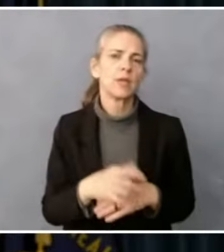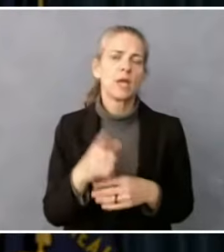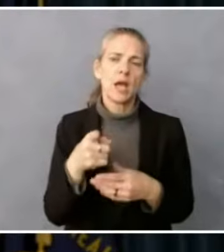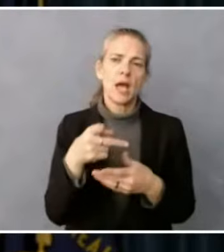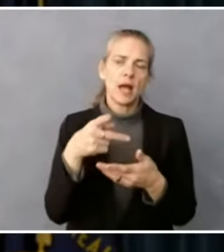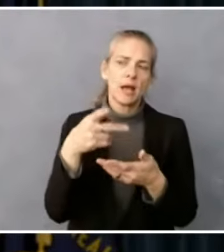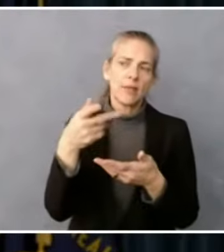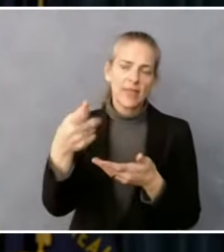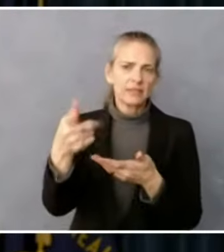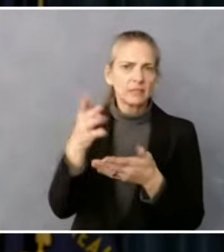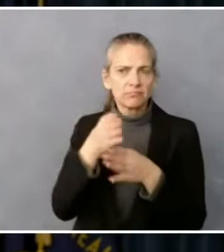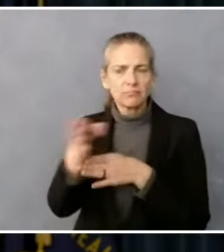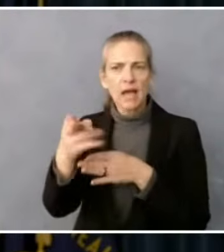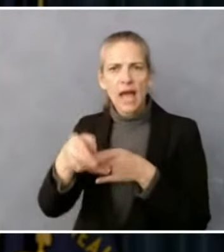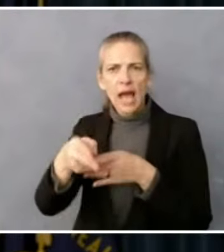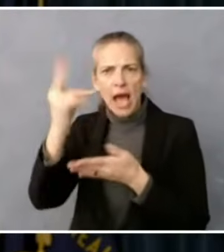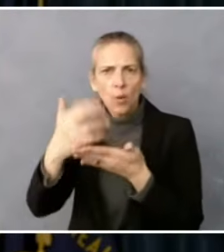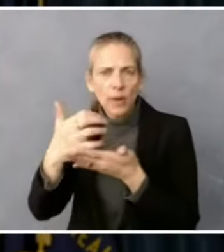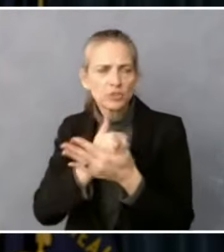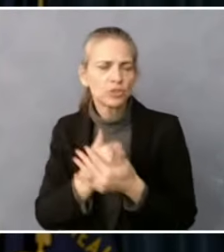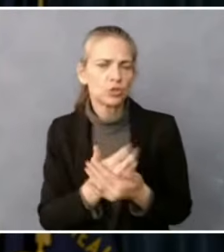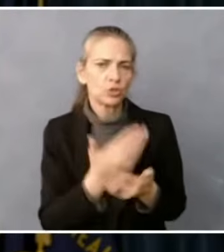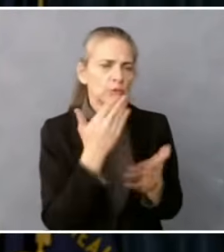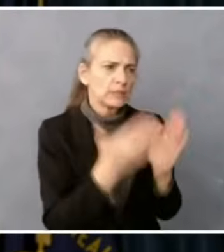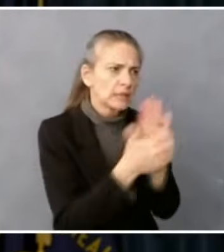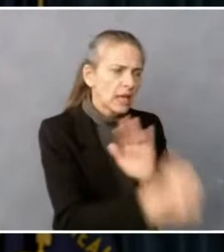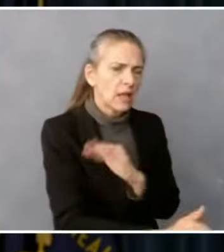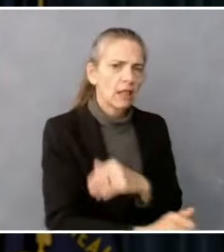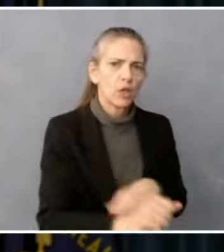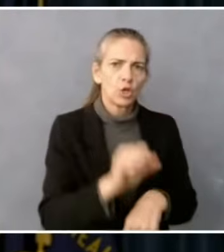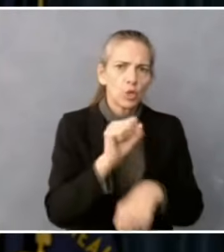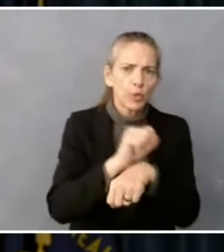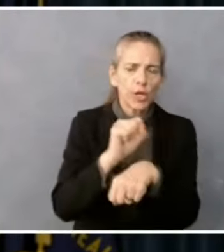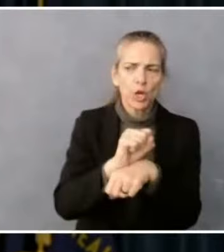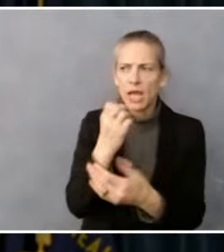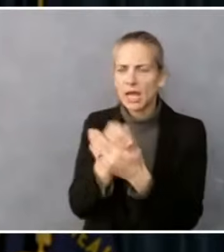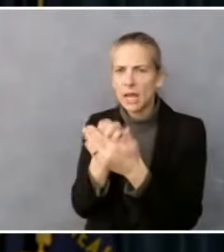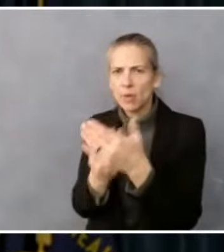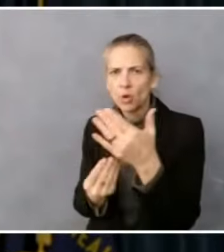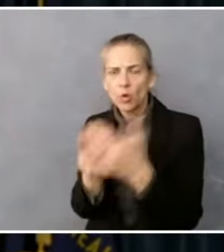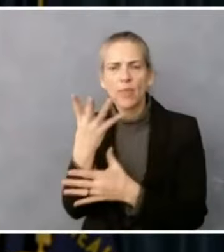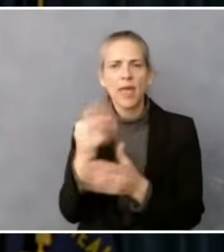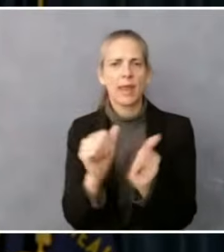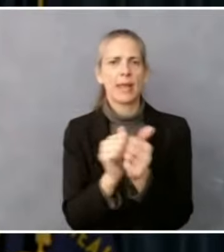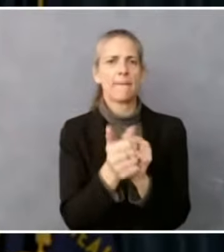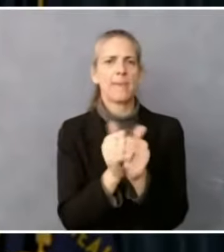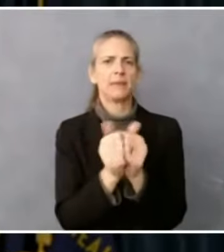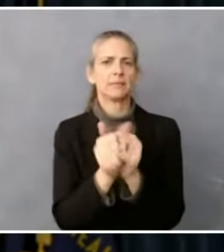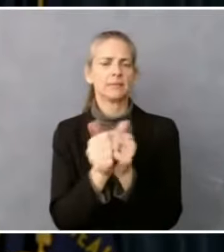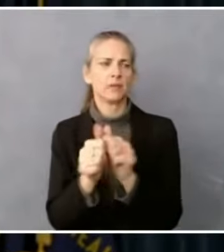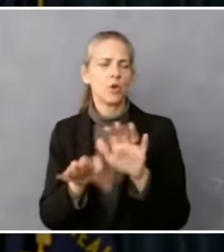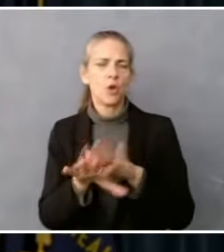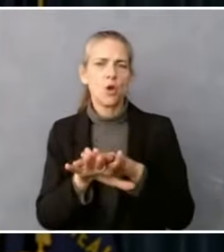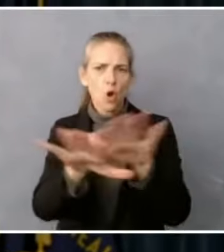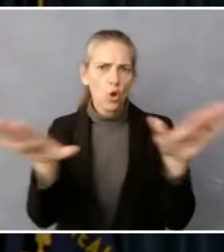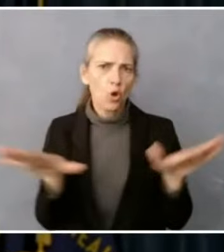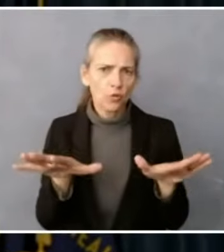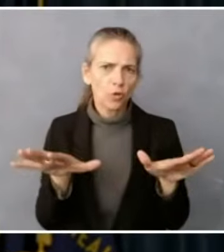skill, in-demand careers, supporting economic growth and competitiveness across our